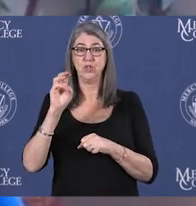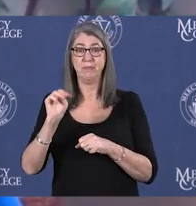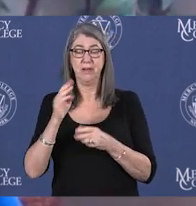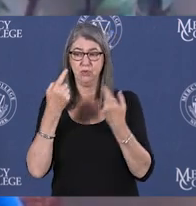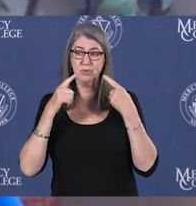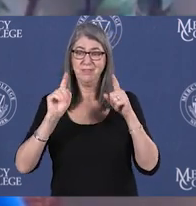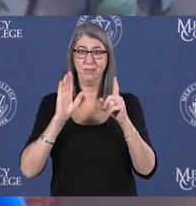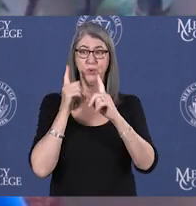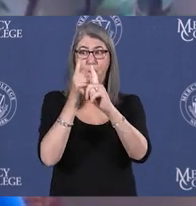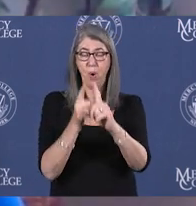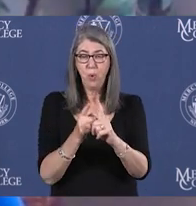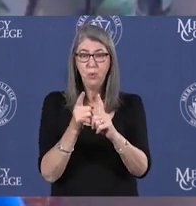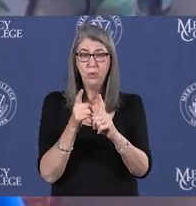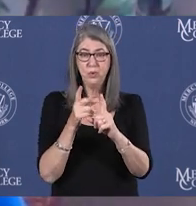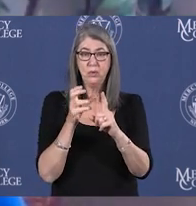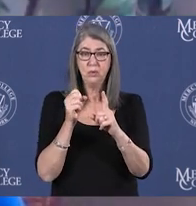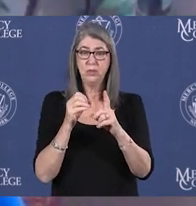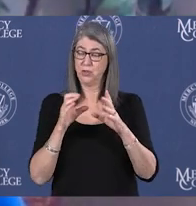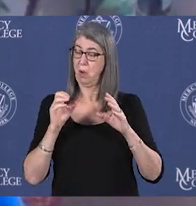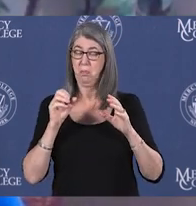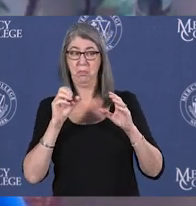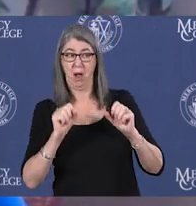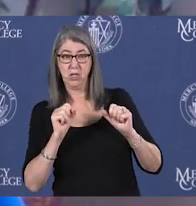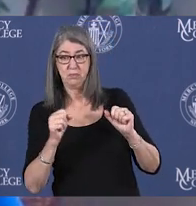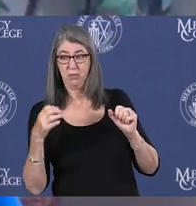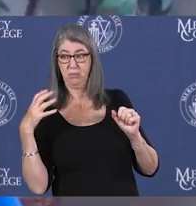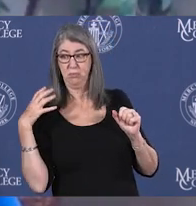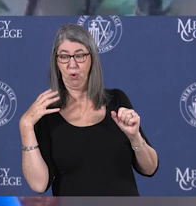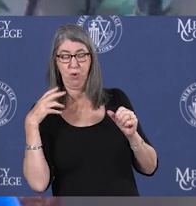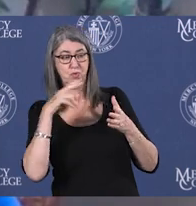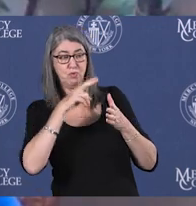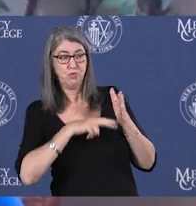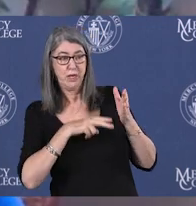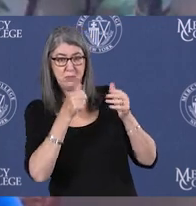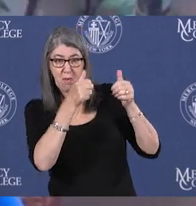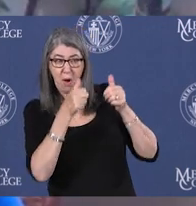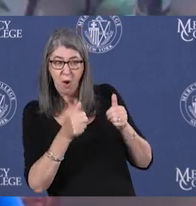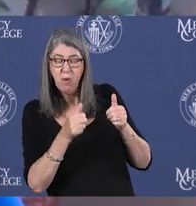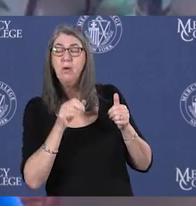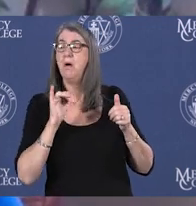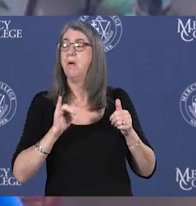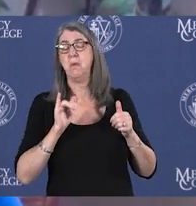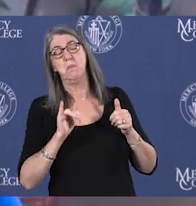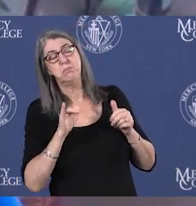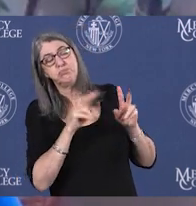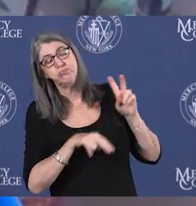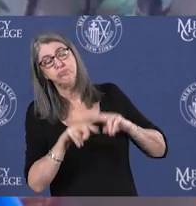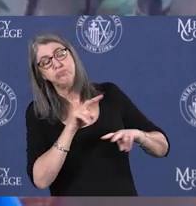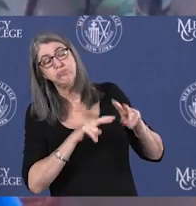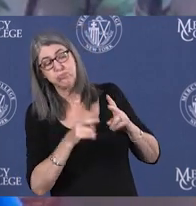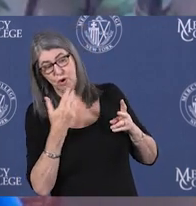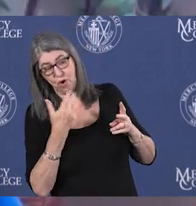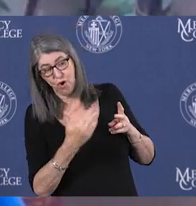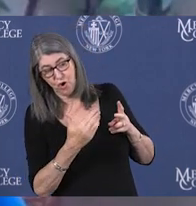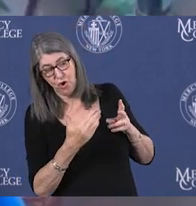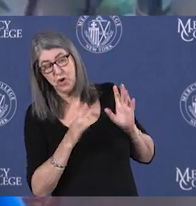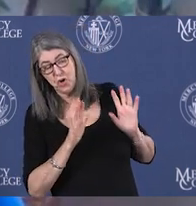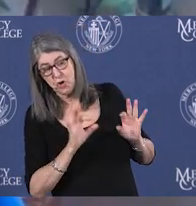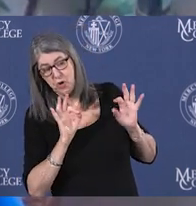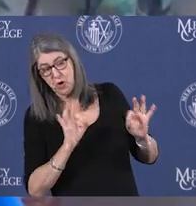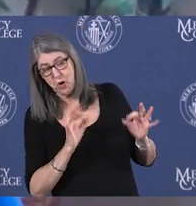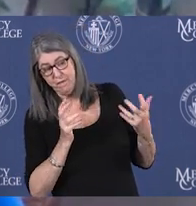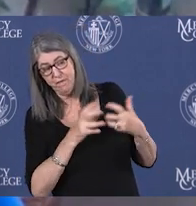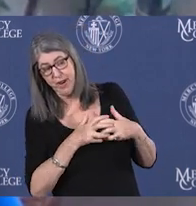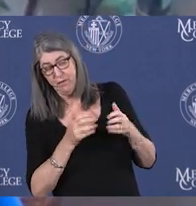achieve your goals, so a prospective employer who reads your posts will be able to determine whether you are a good fit for